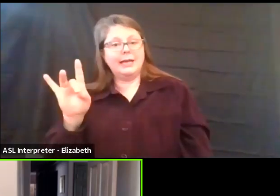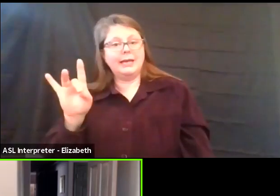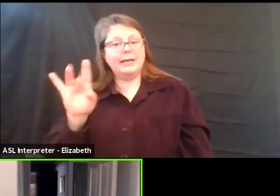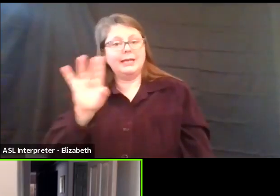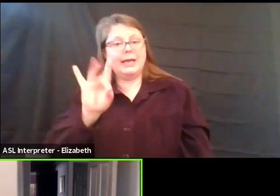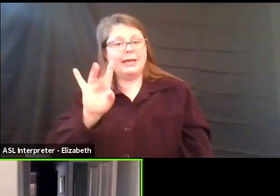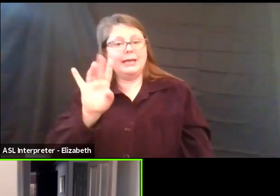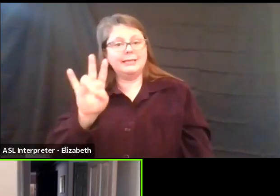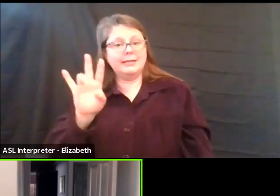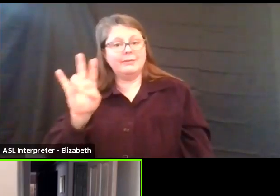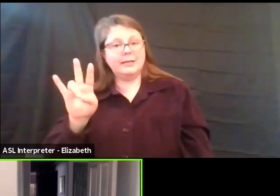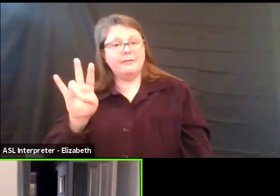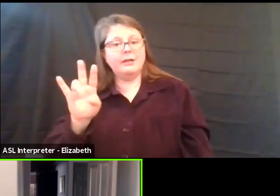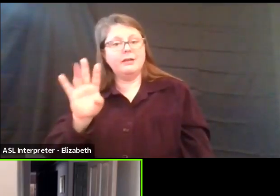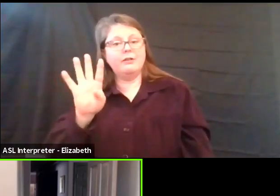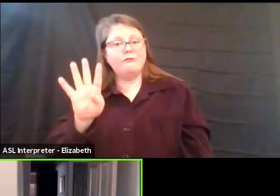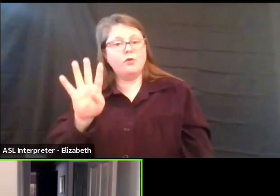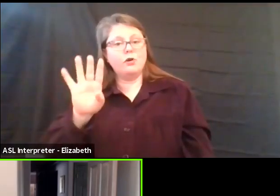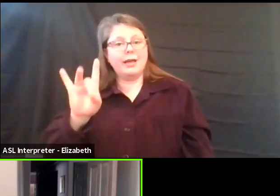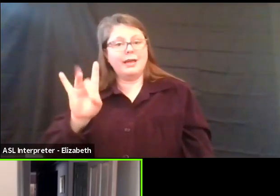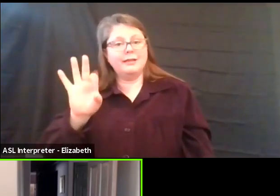888-877-4894, and I will put that in the chat.